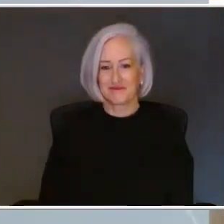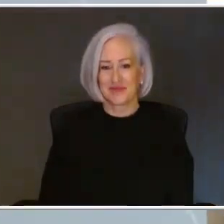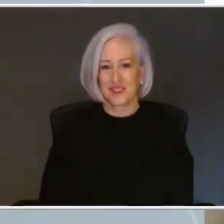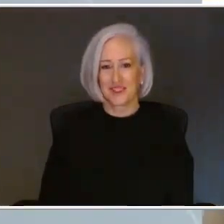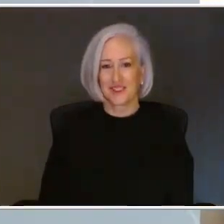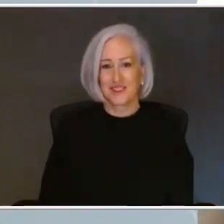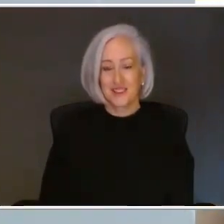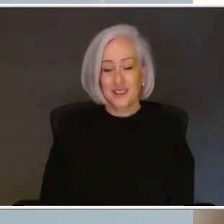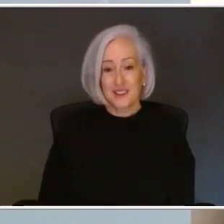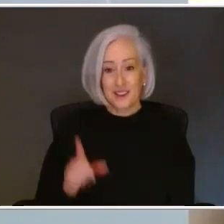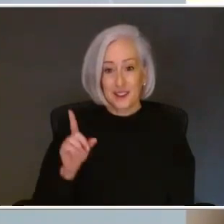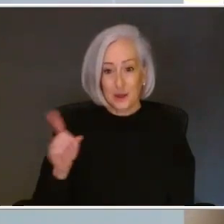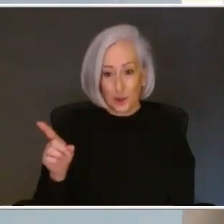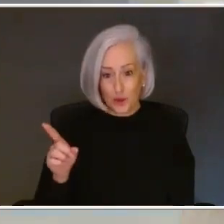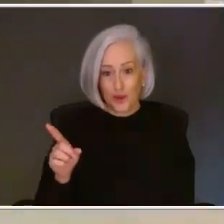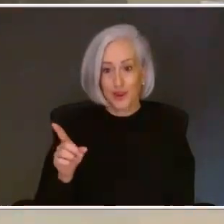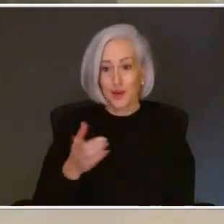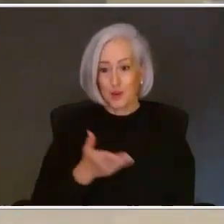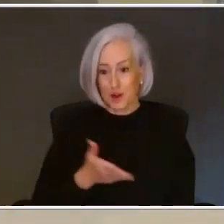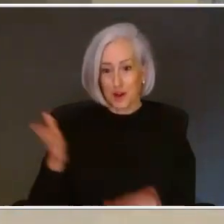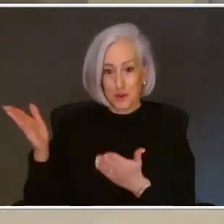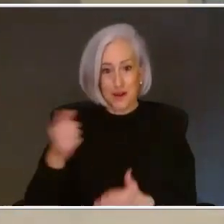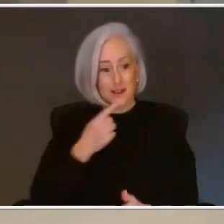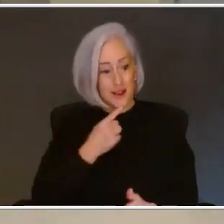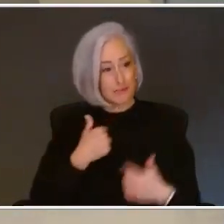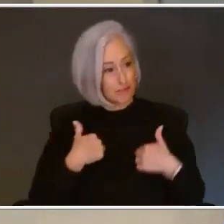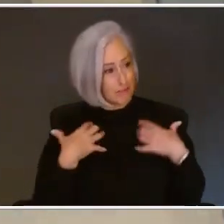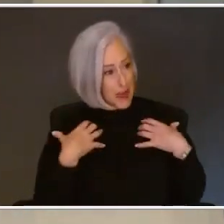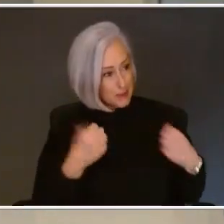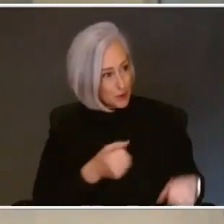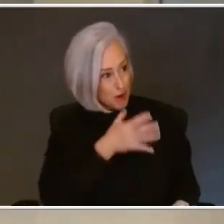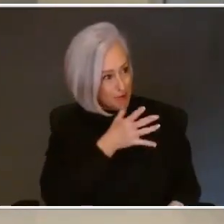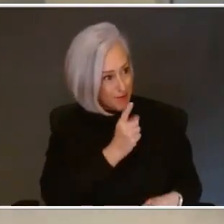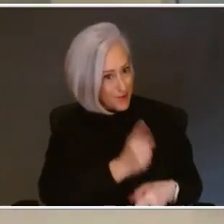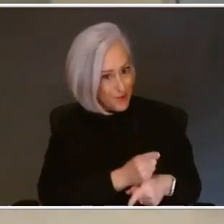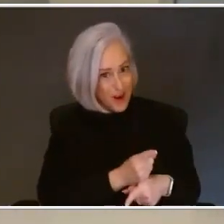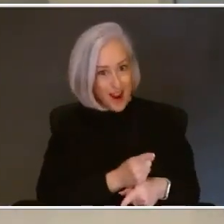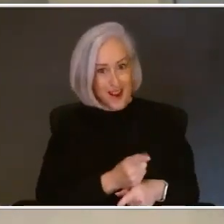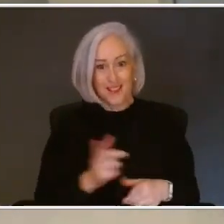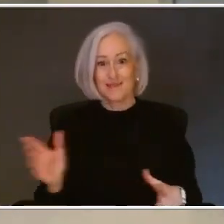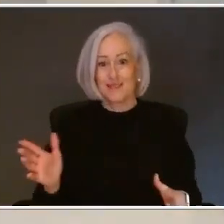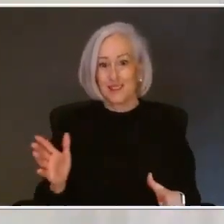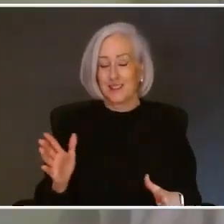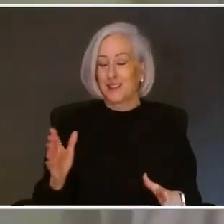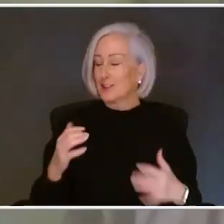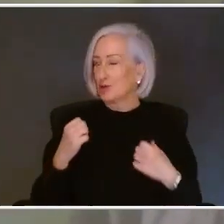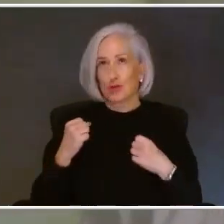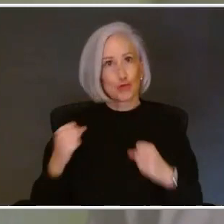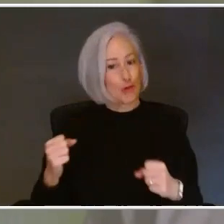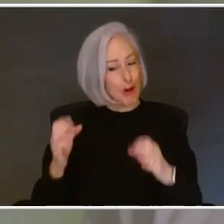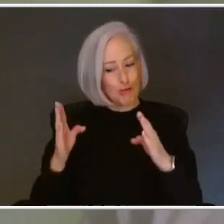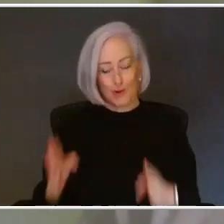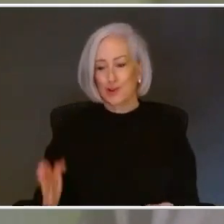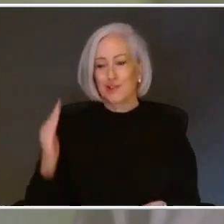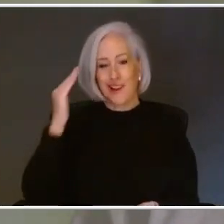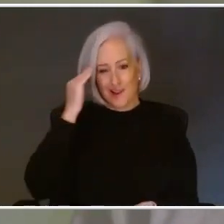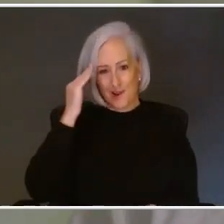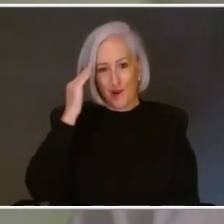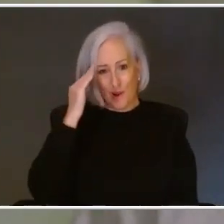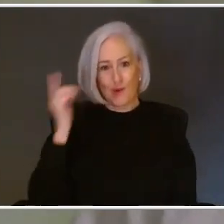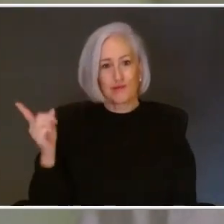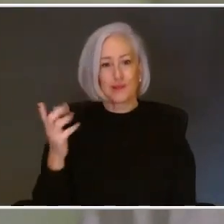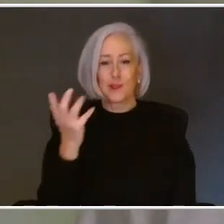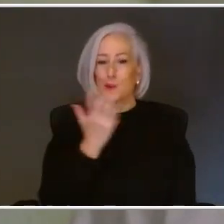when they were taking him out, he goes, "I'm strong, right, Mom?" Yeah. You're the strongest person that I know. He proved to be